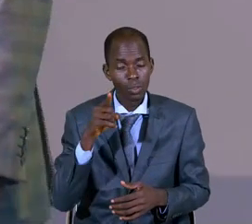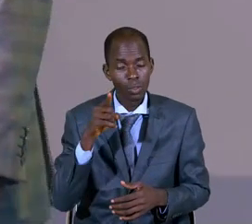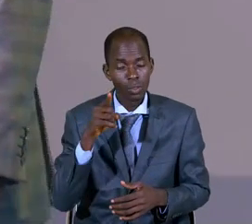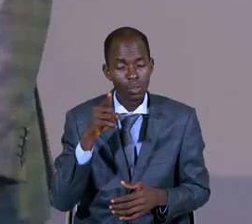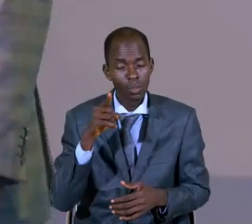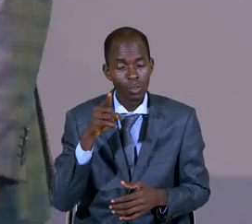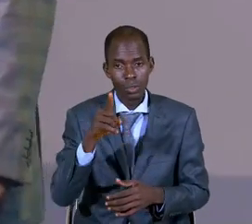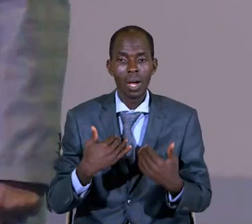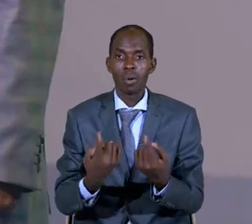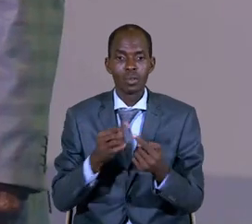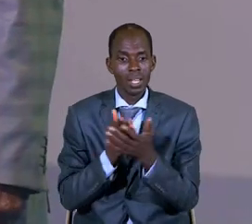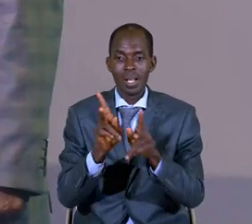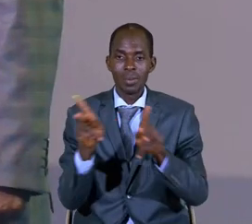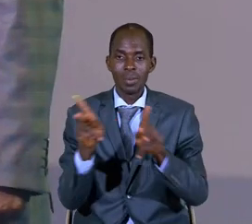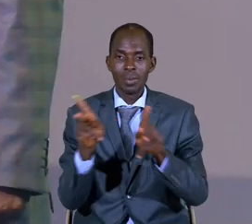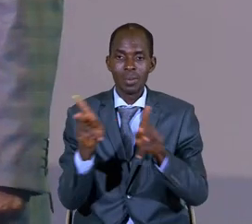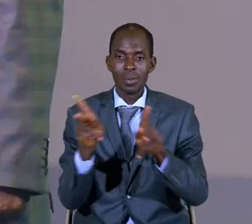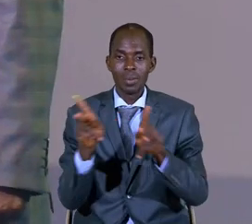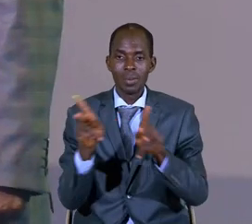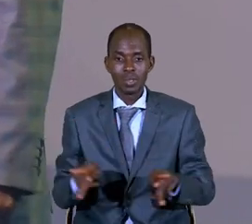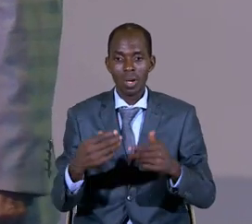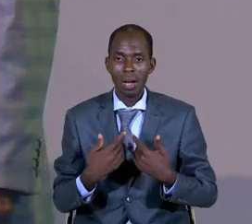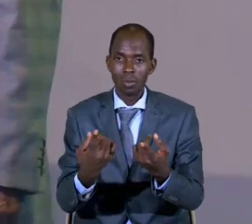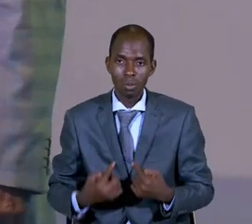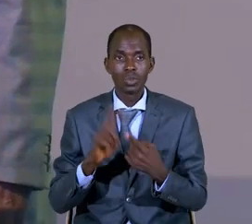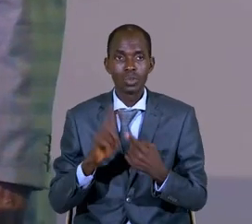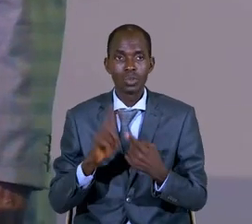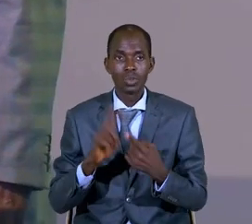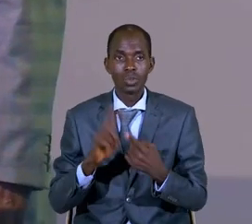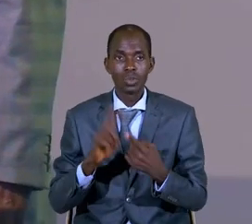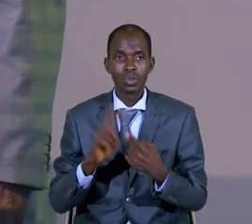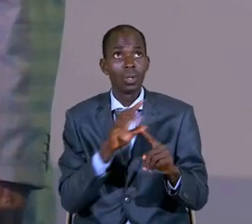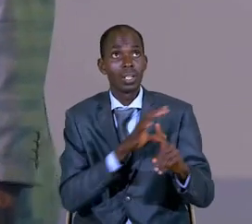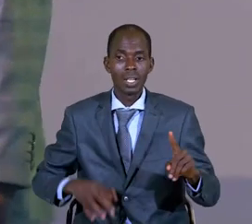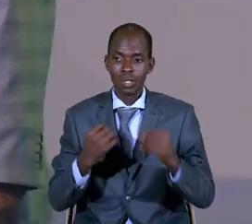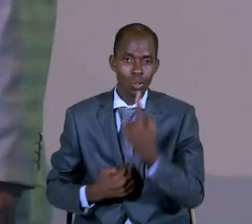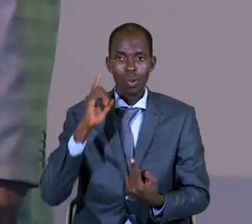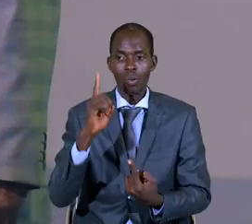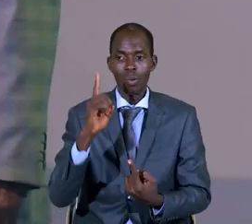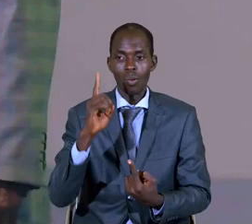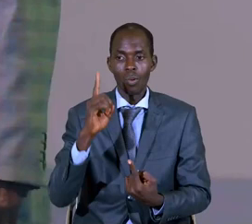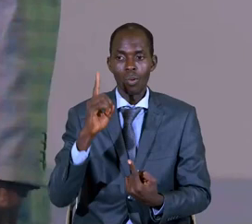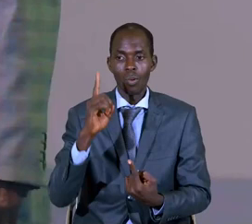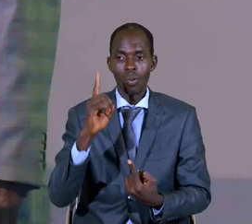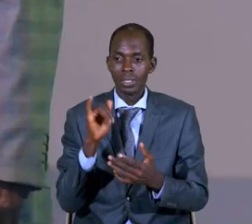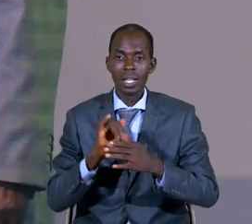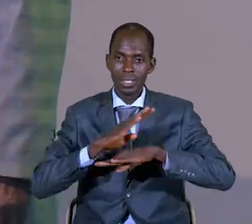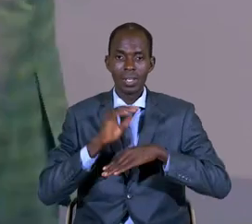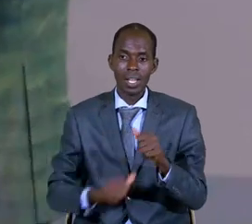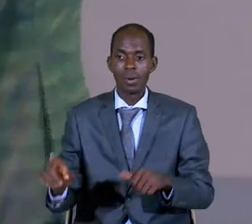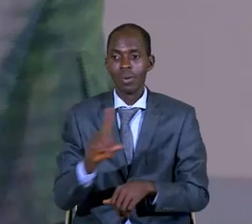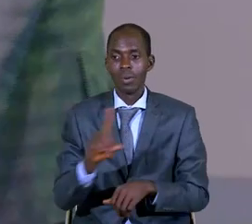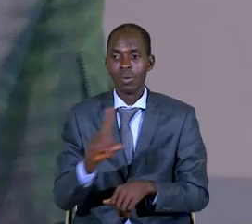place. You've come to Christ, the only one that satisfies